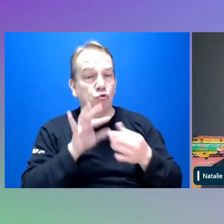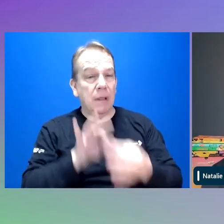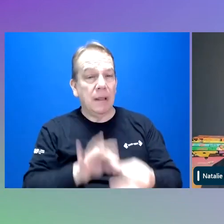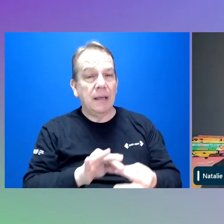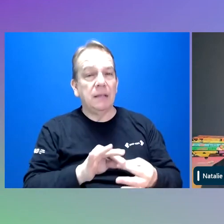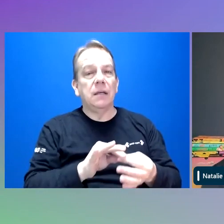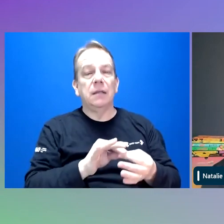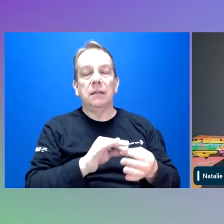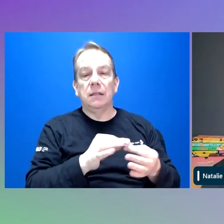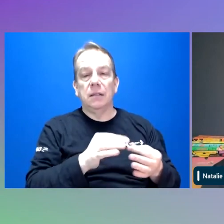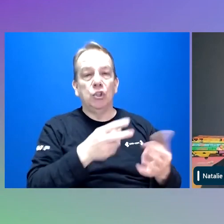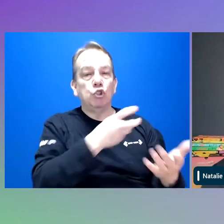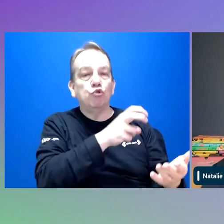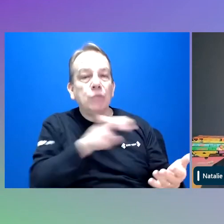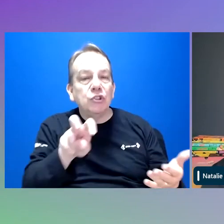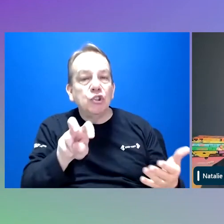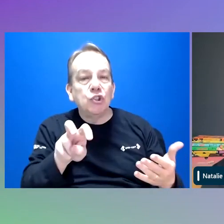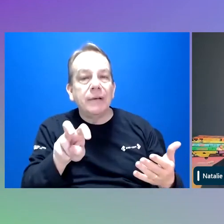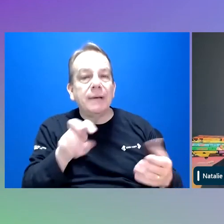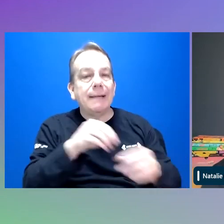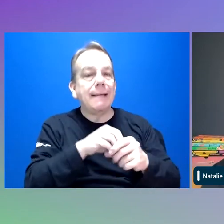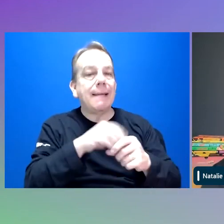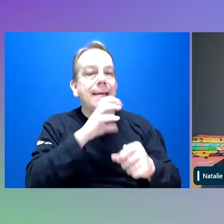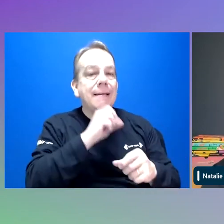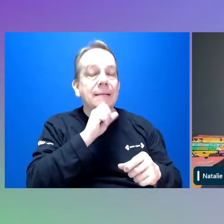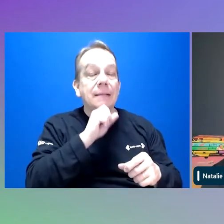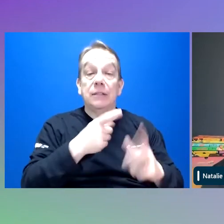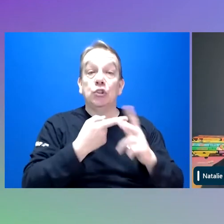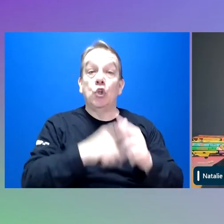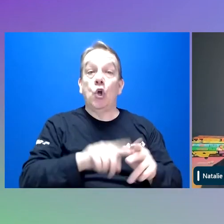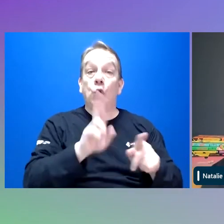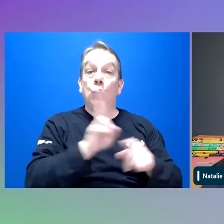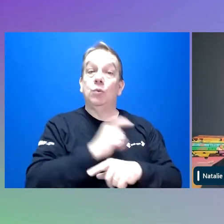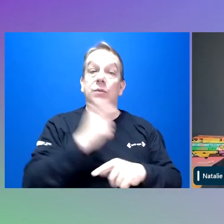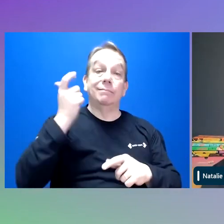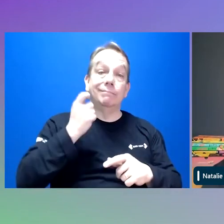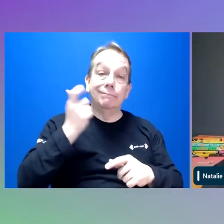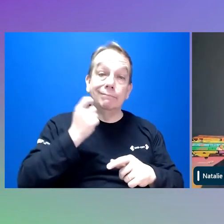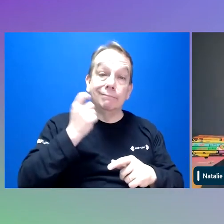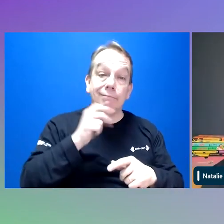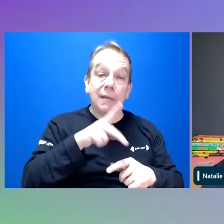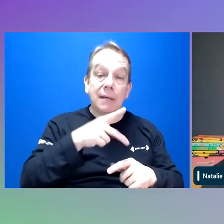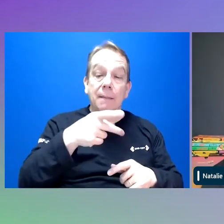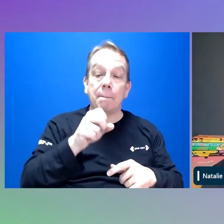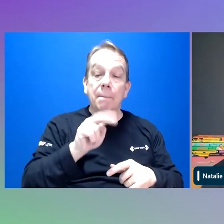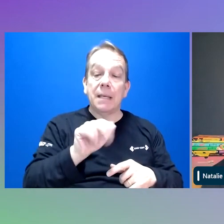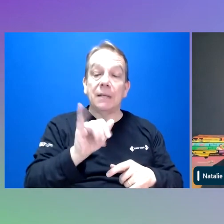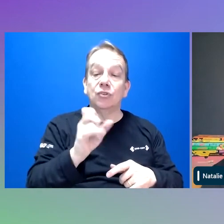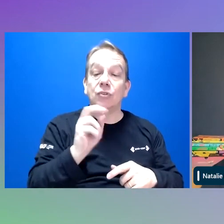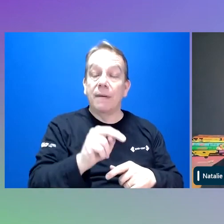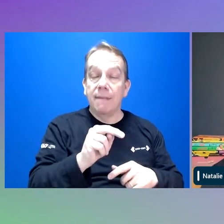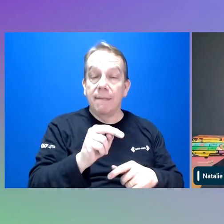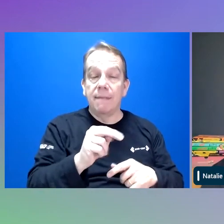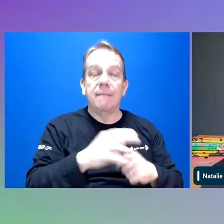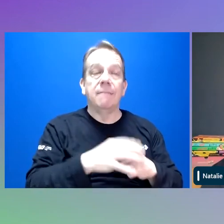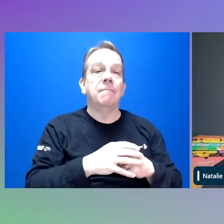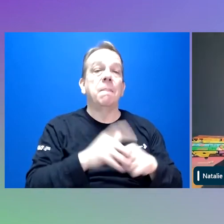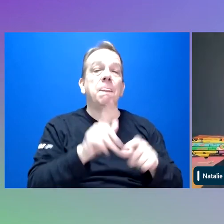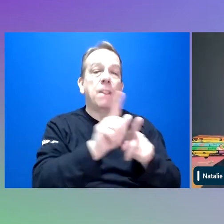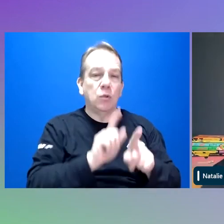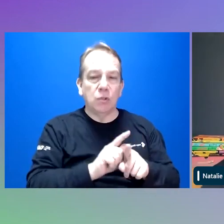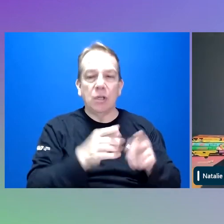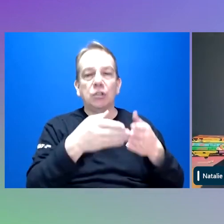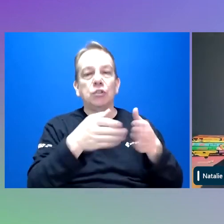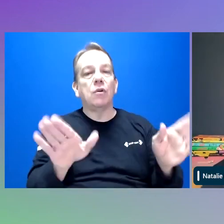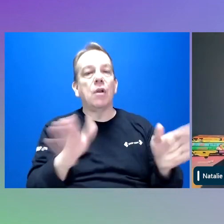transition in claiming your pension. So it is already a general part of how we